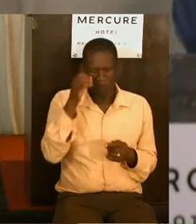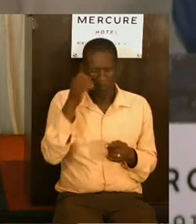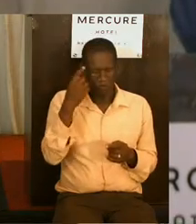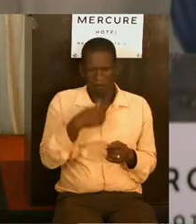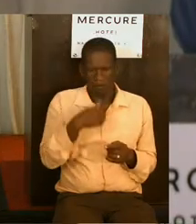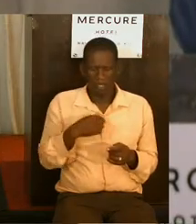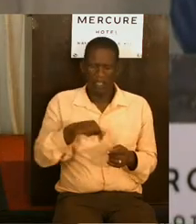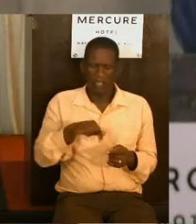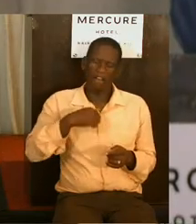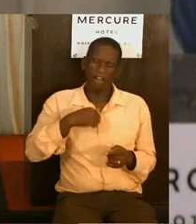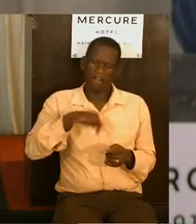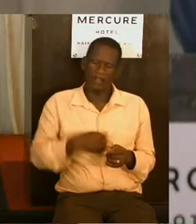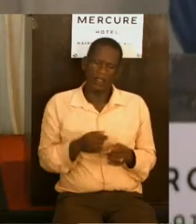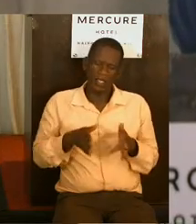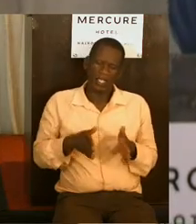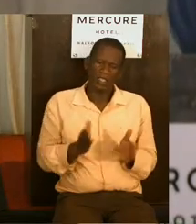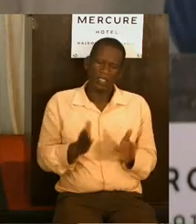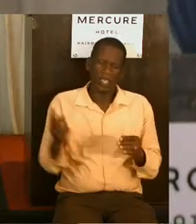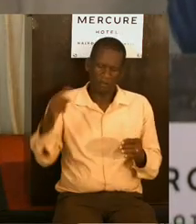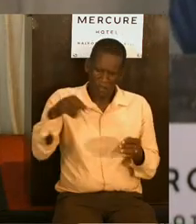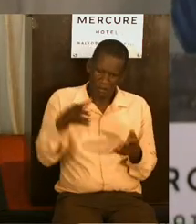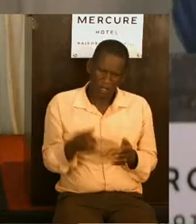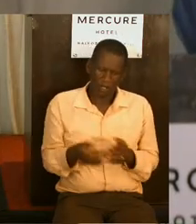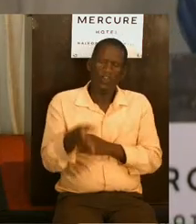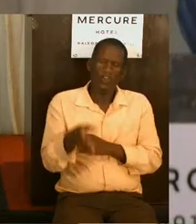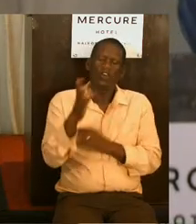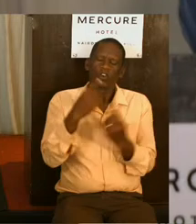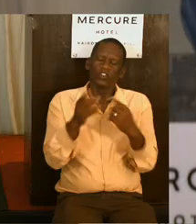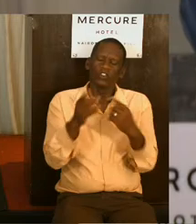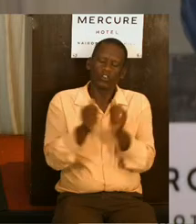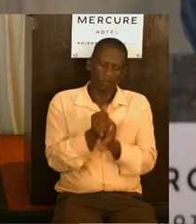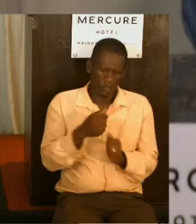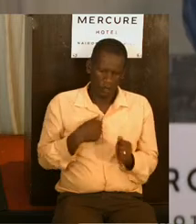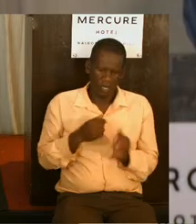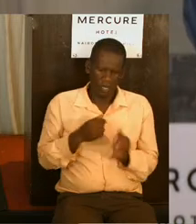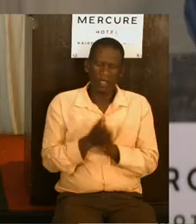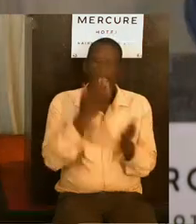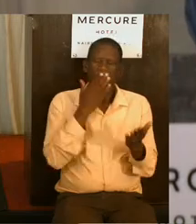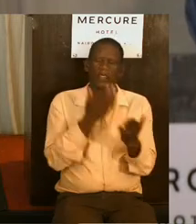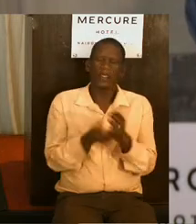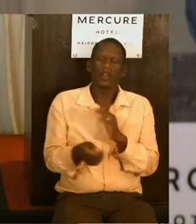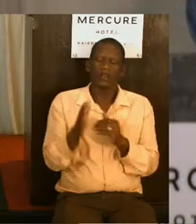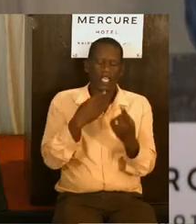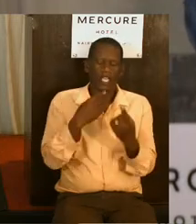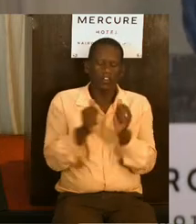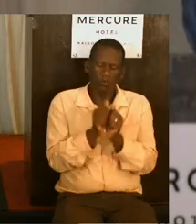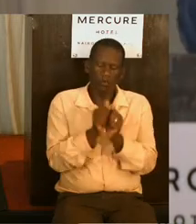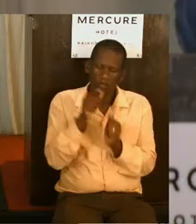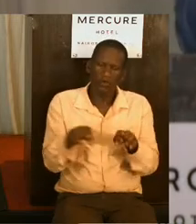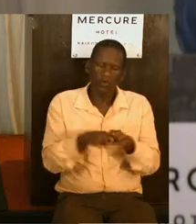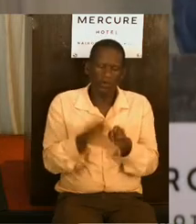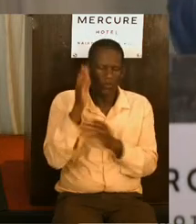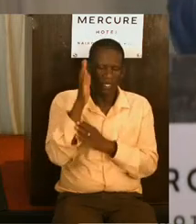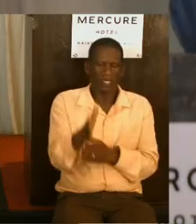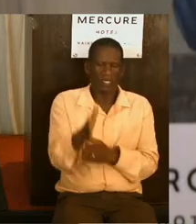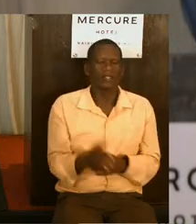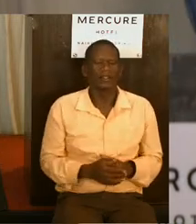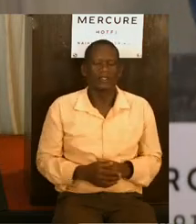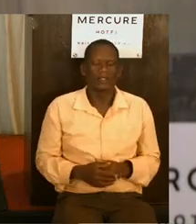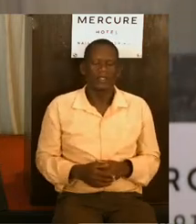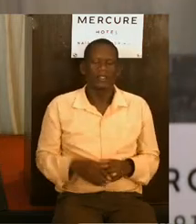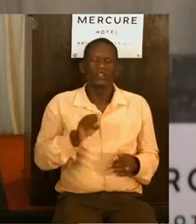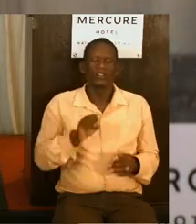for me I feel that the way I've come here God is speaking to me and thank God that I can speak to him also directly